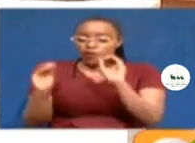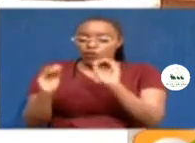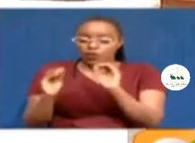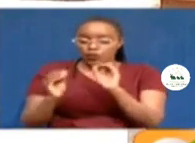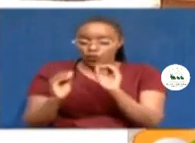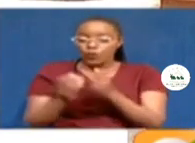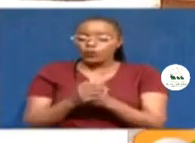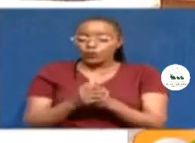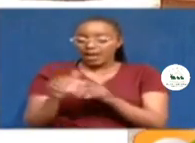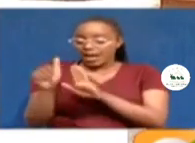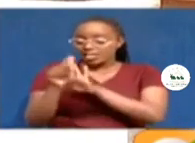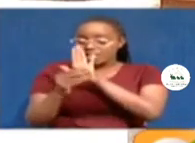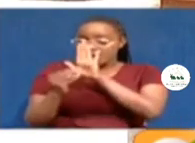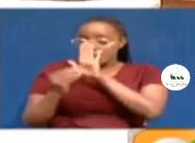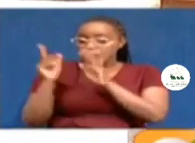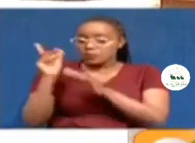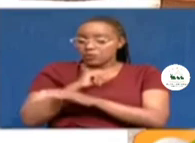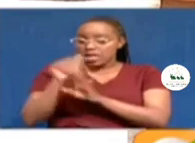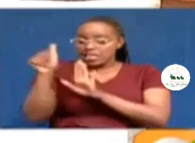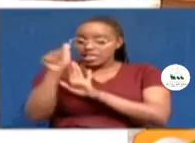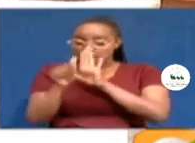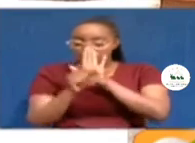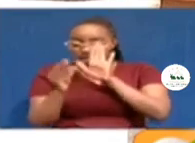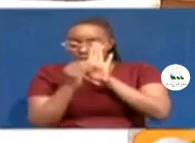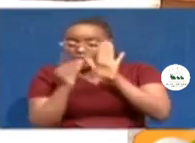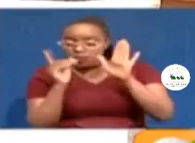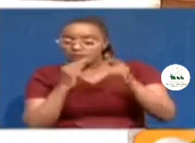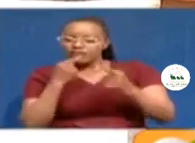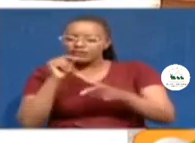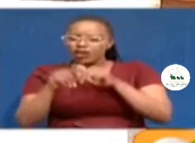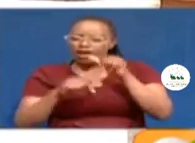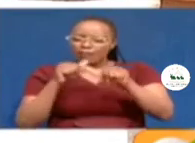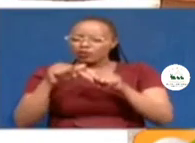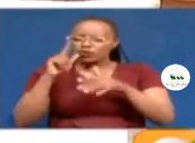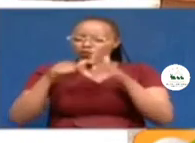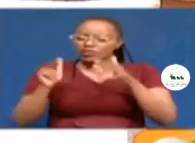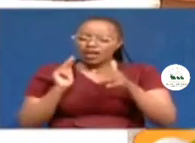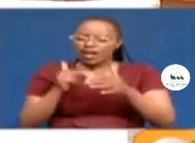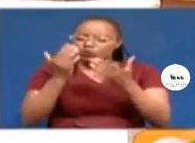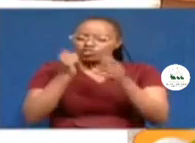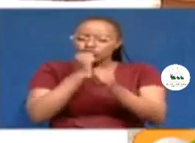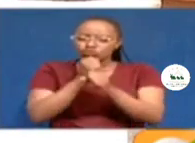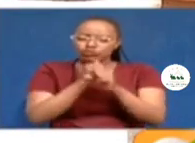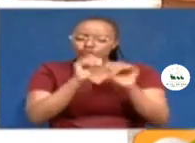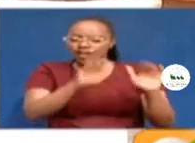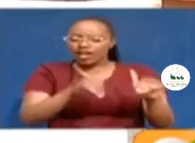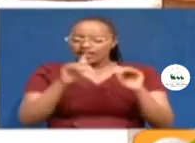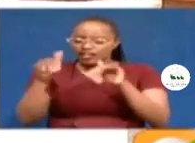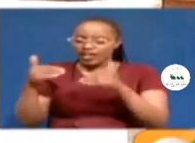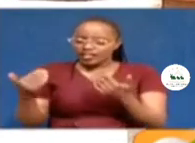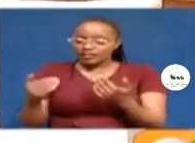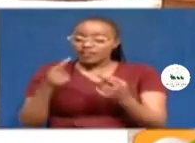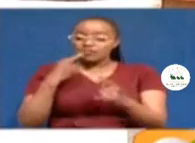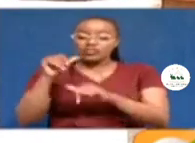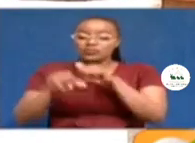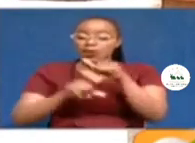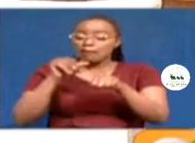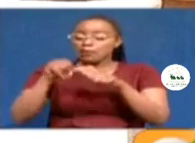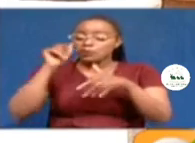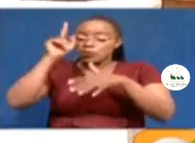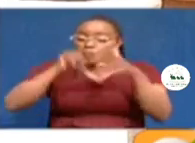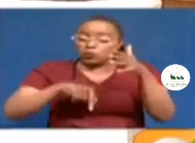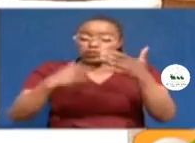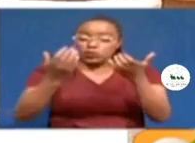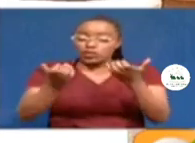a little bit more. They don't set agenda. They don't talk about what we ought to do in agriculture. They don't talk about what